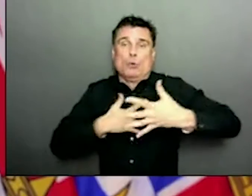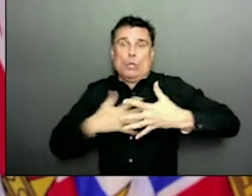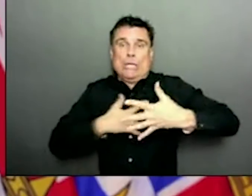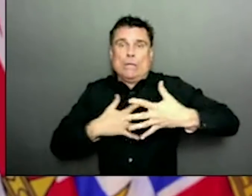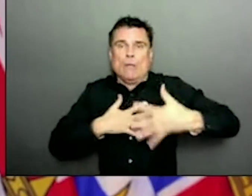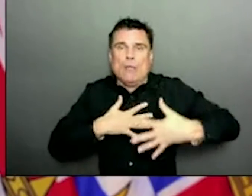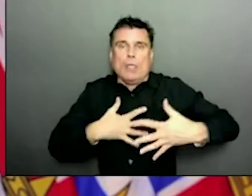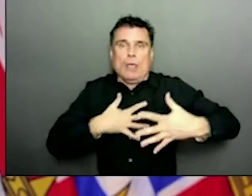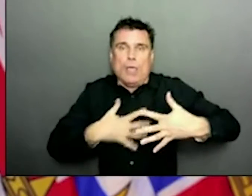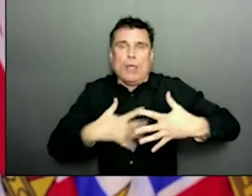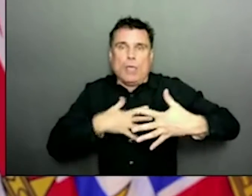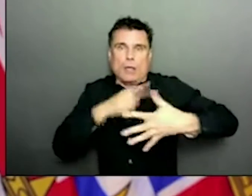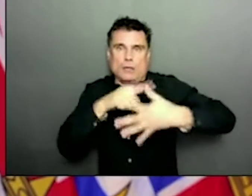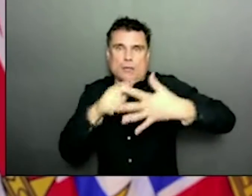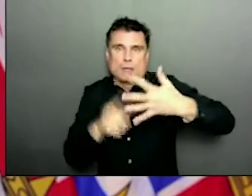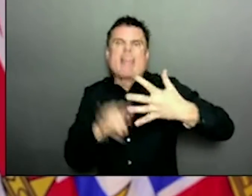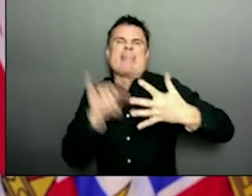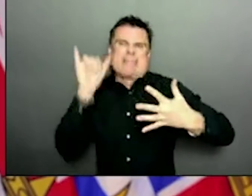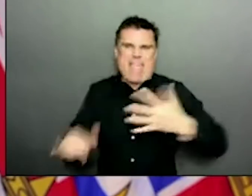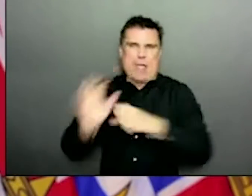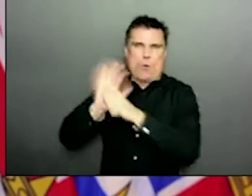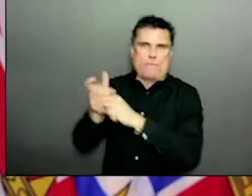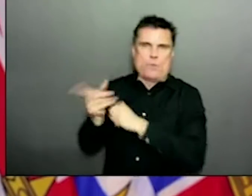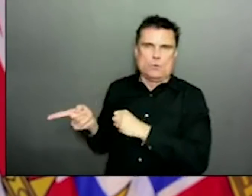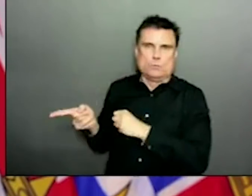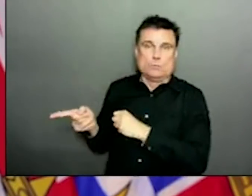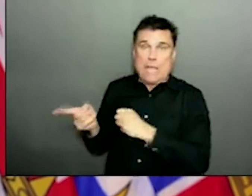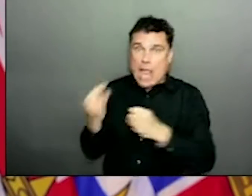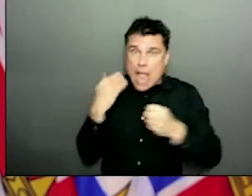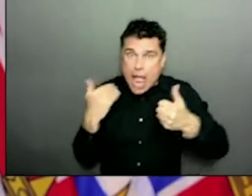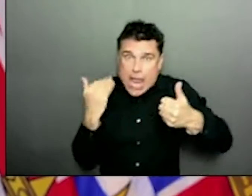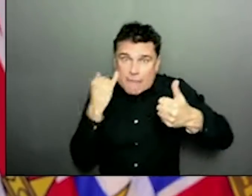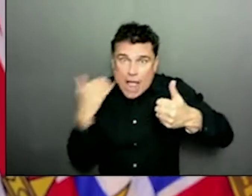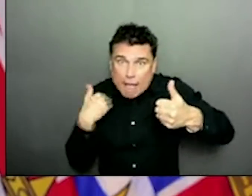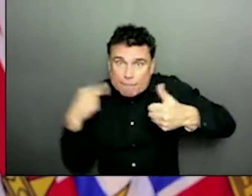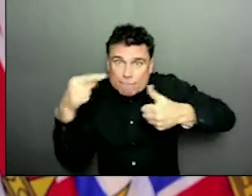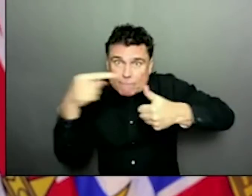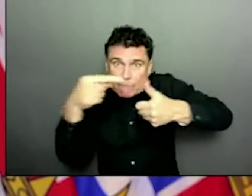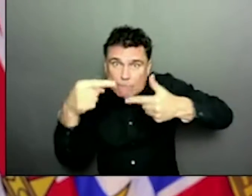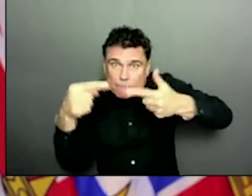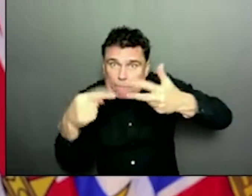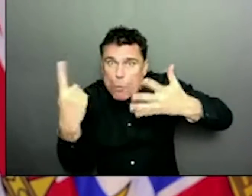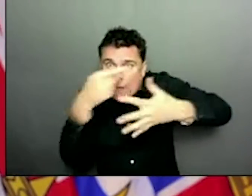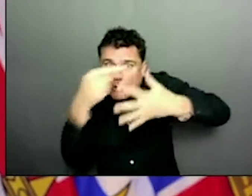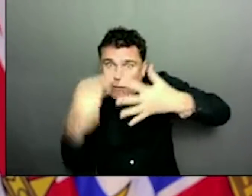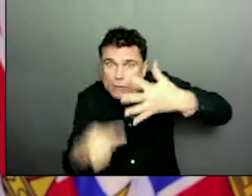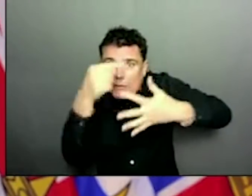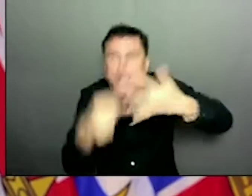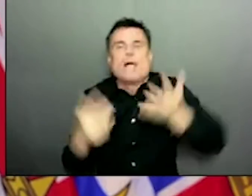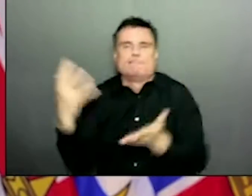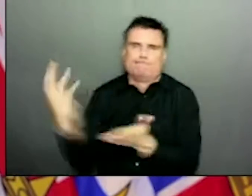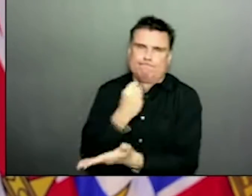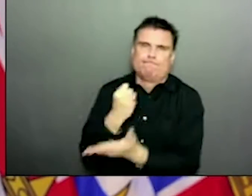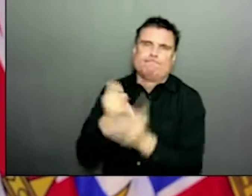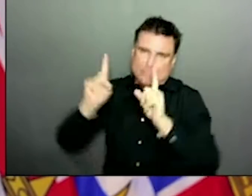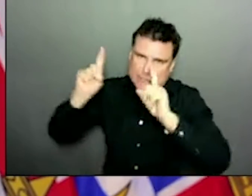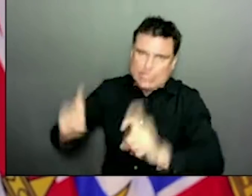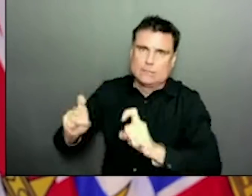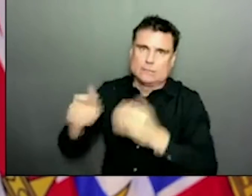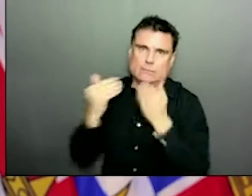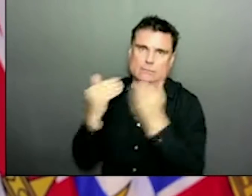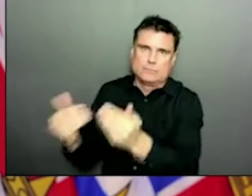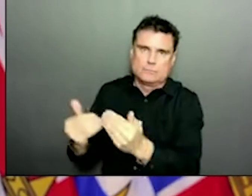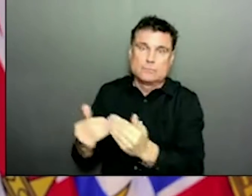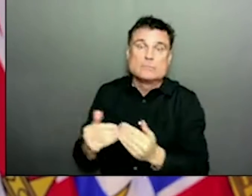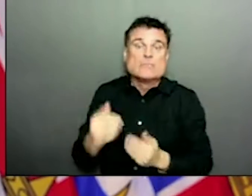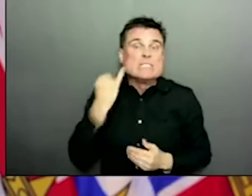smell, then you need to get a COVID test right away. That's a priority. Even if you've not been around anybody with COVID, you